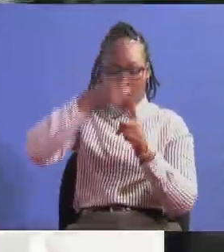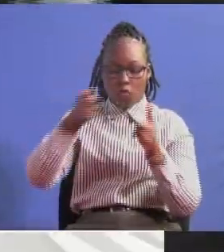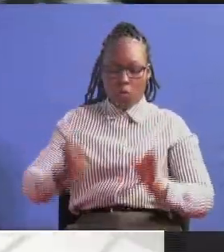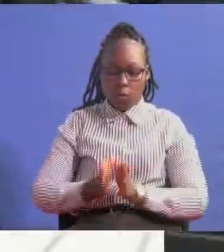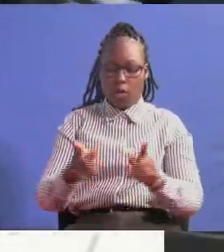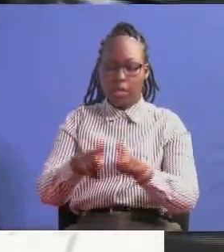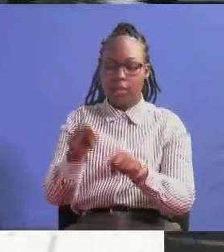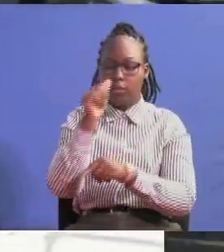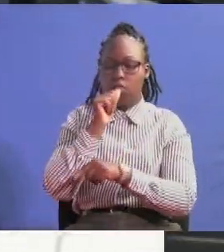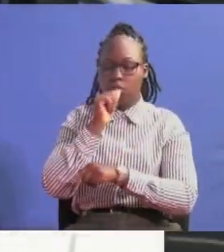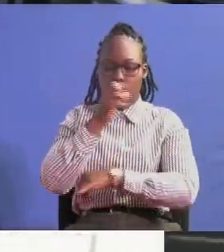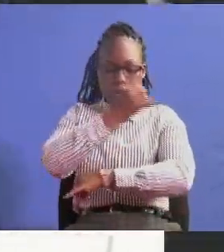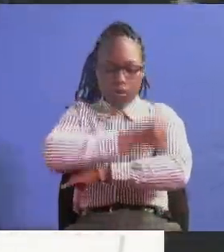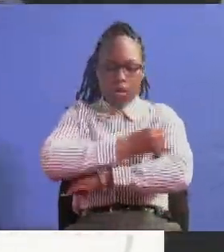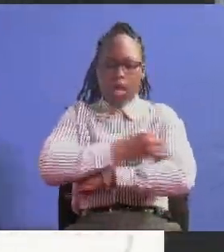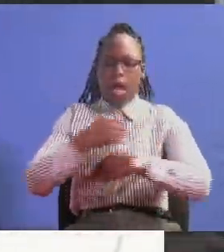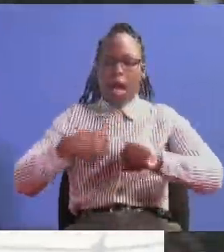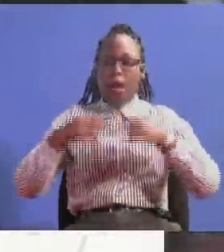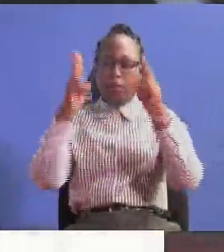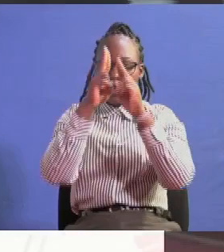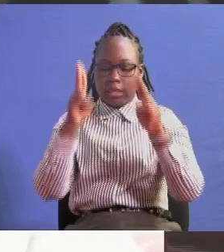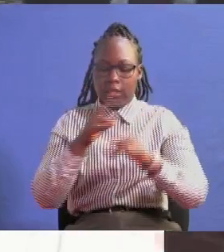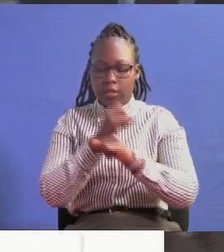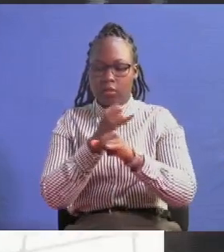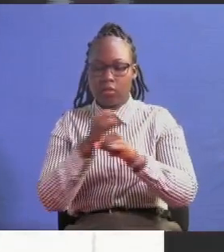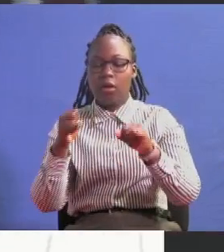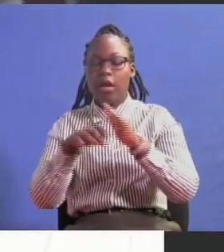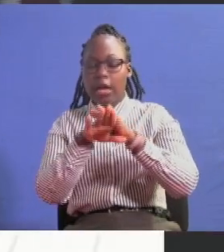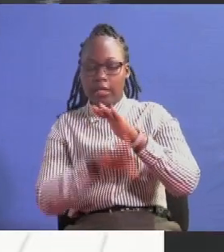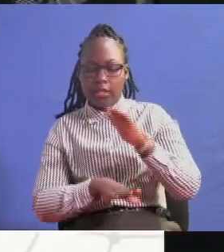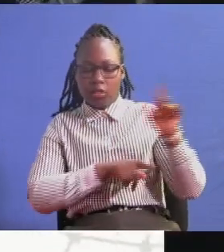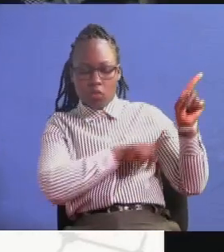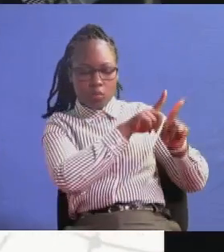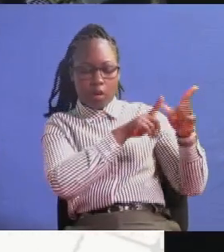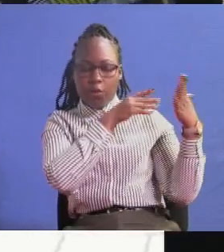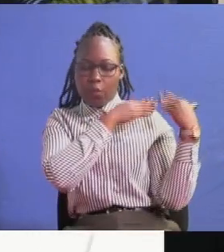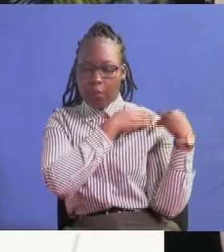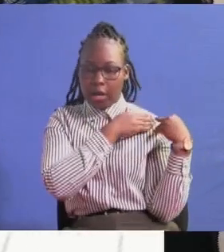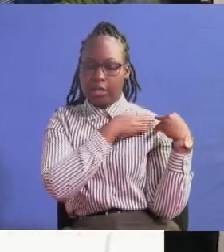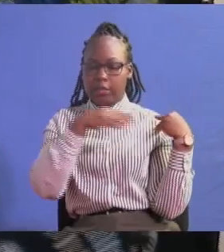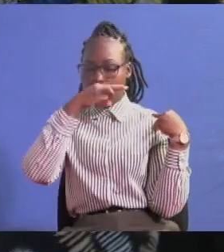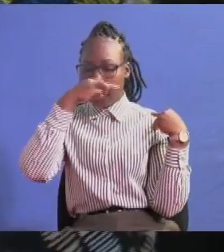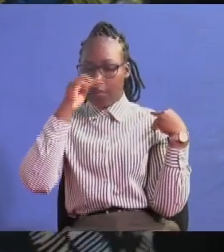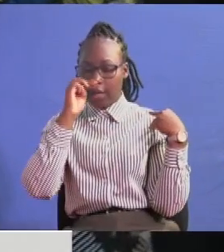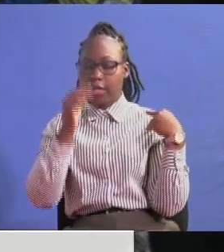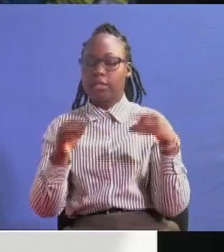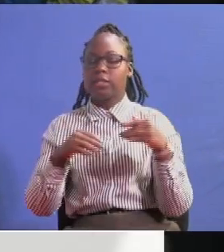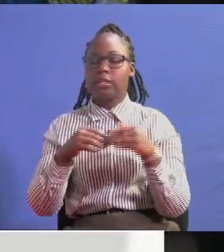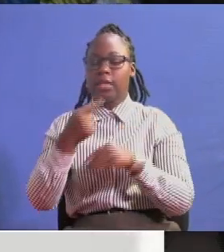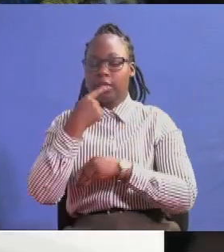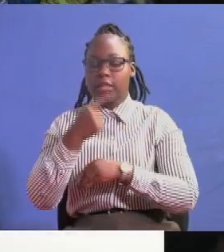and private institutions, secure international jobs and reduce travel burdens. Mudavadi further stated that